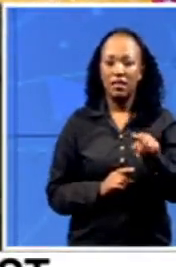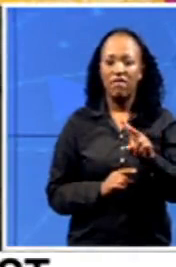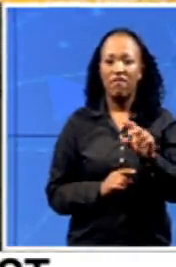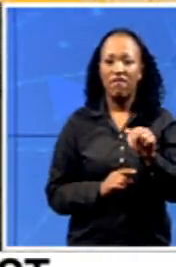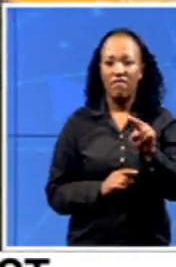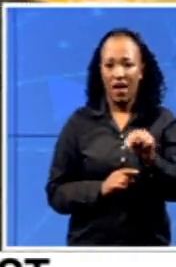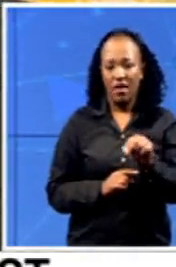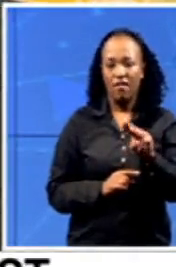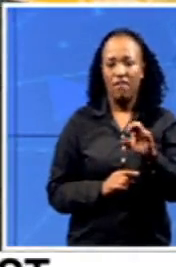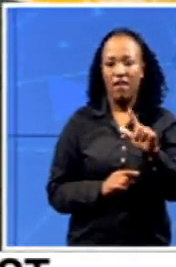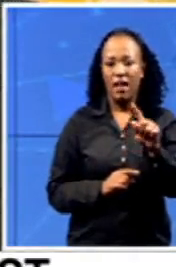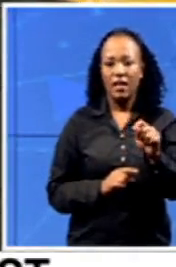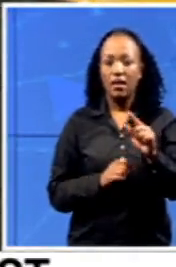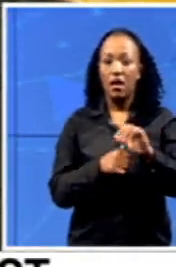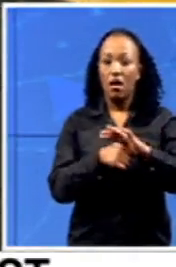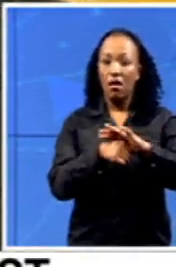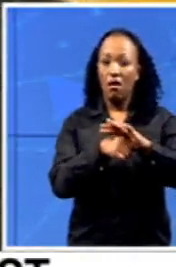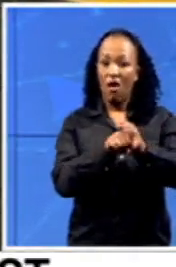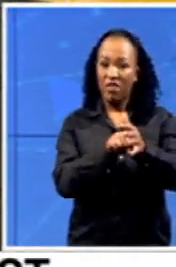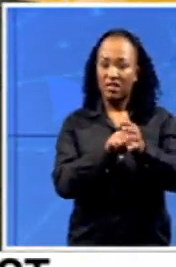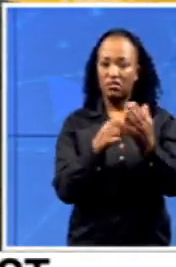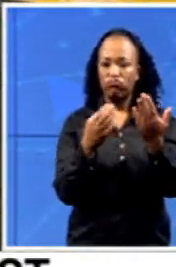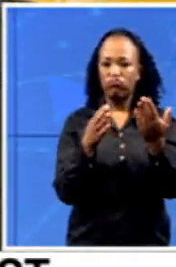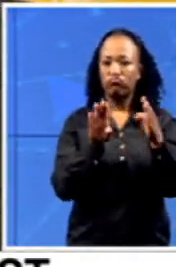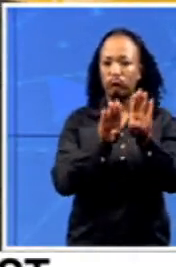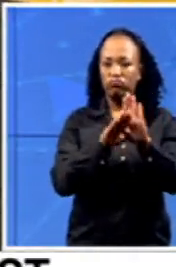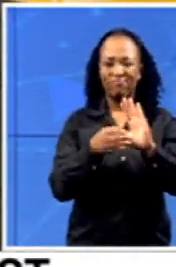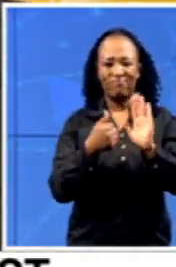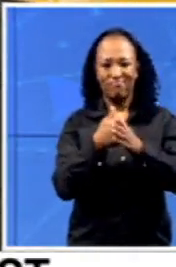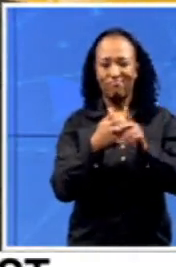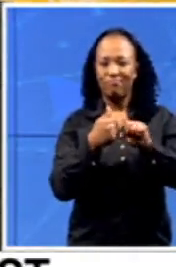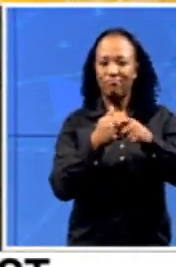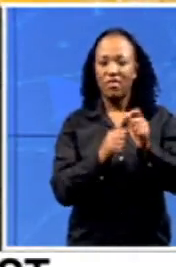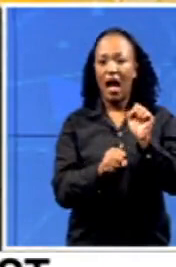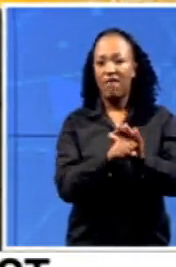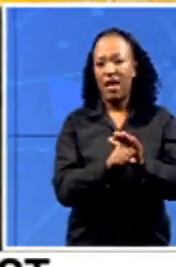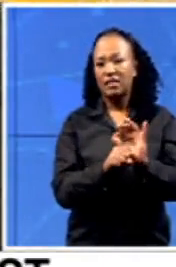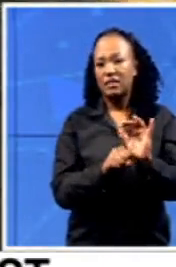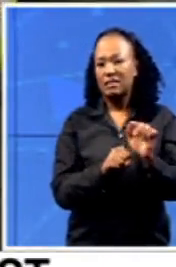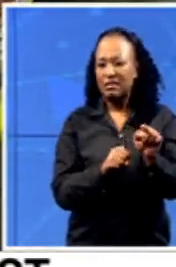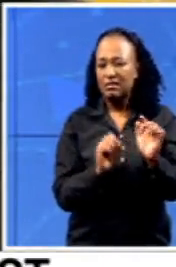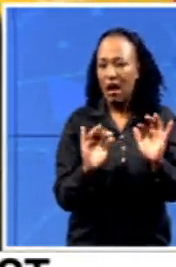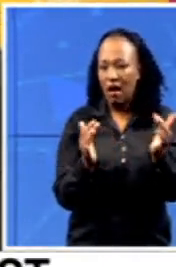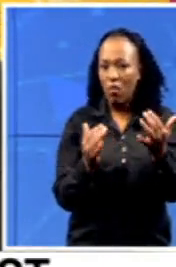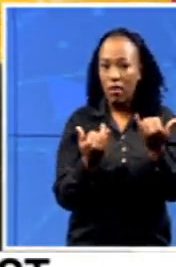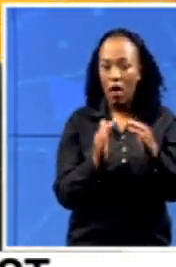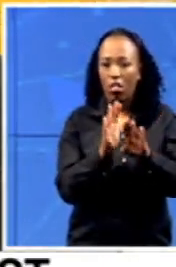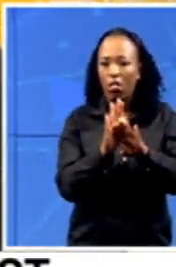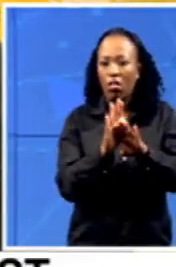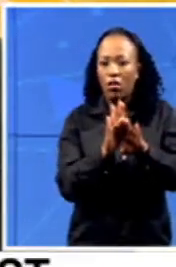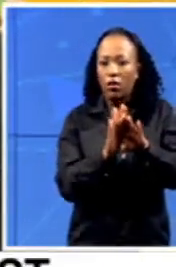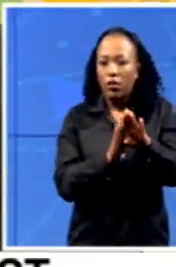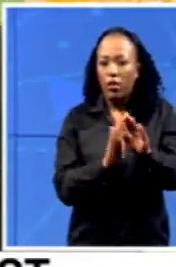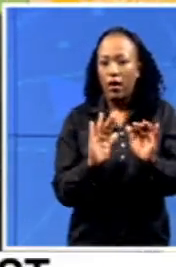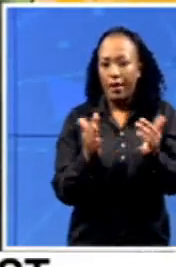about how did the COVID-19 lockdown affected you as a business, and how is the road to recovery? Thank you. Yes,